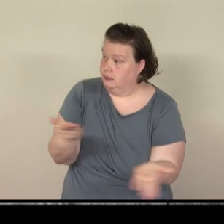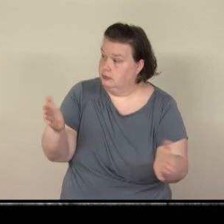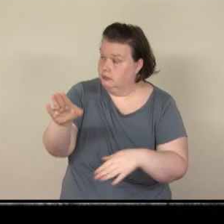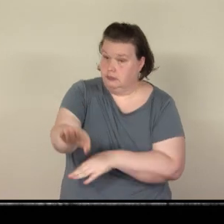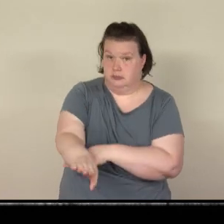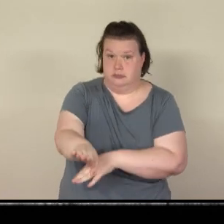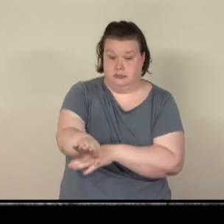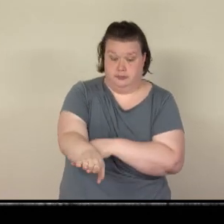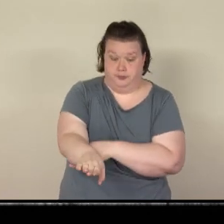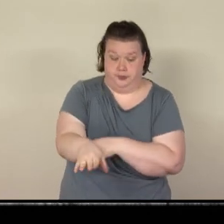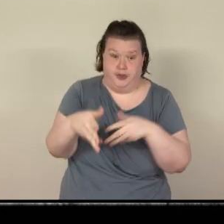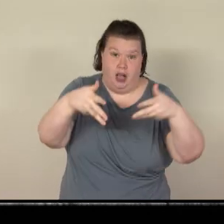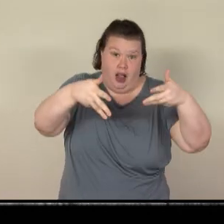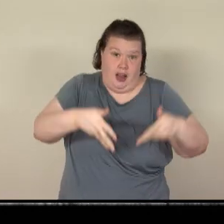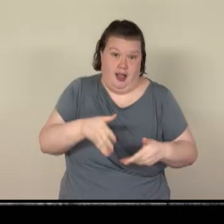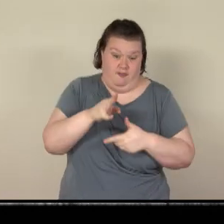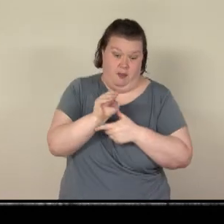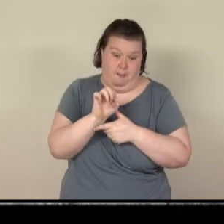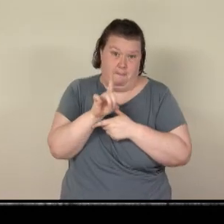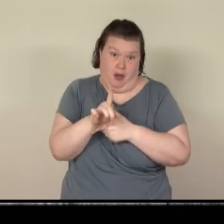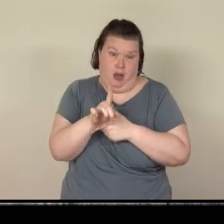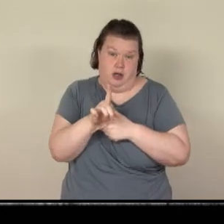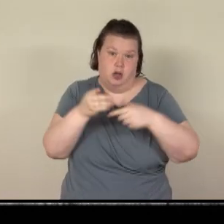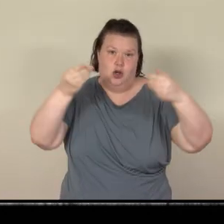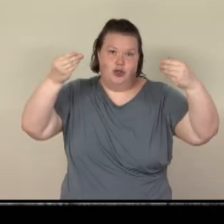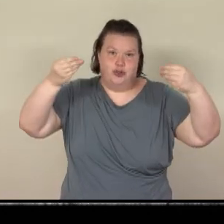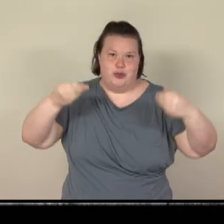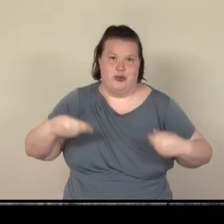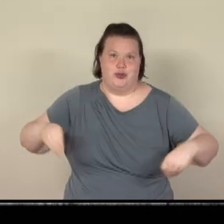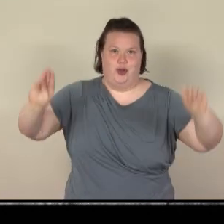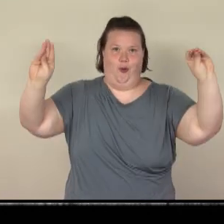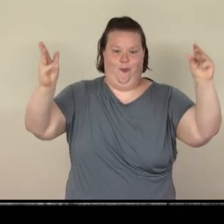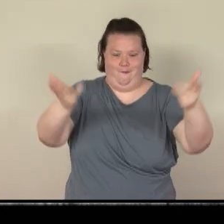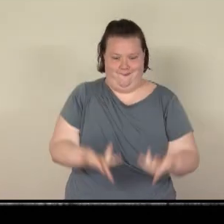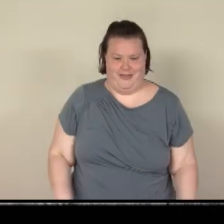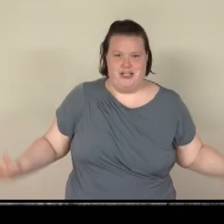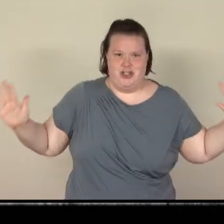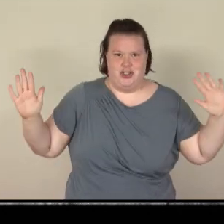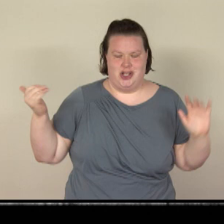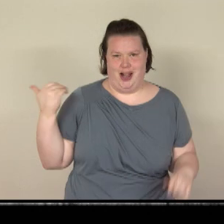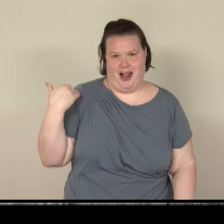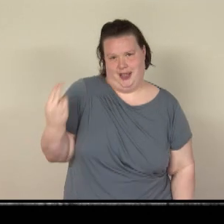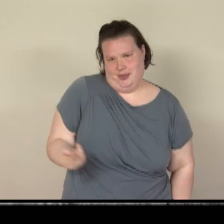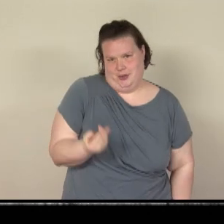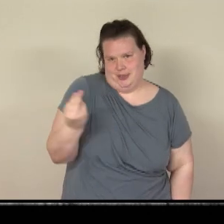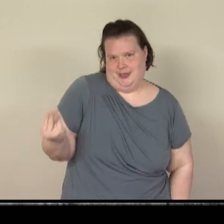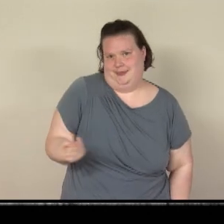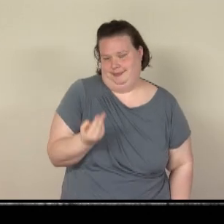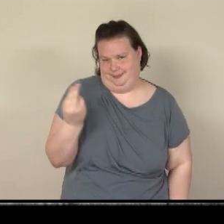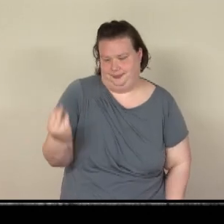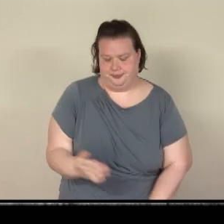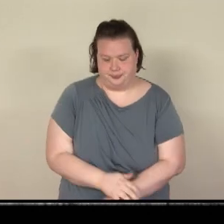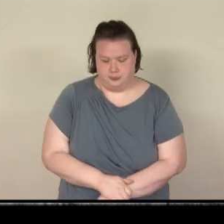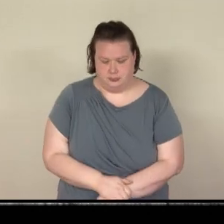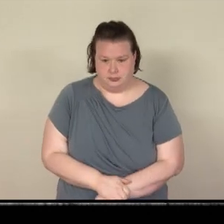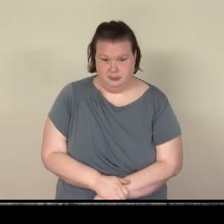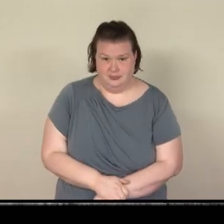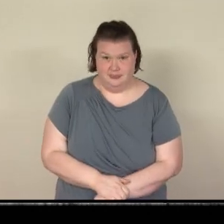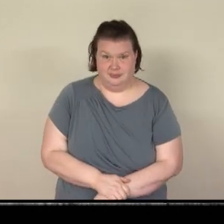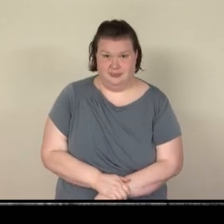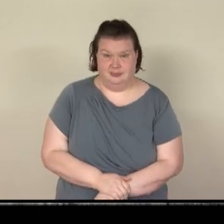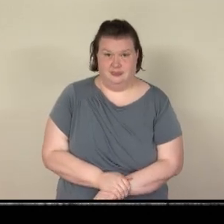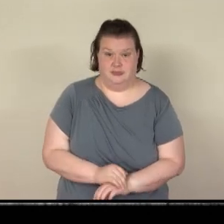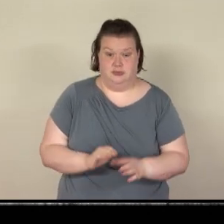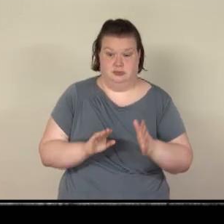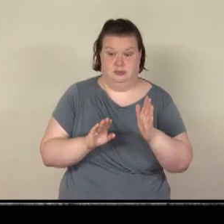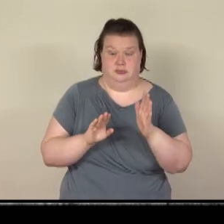that we sold the remainder of our bonds last Thursday. And despite the volatility of the